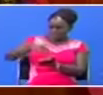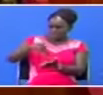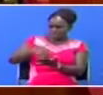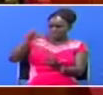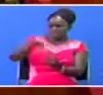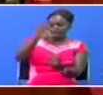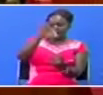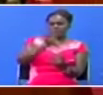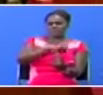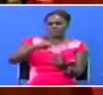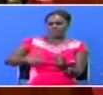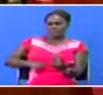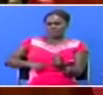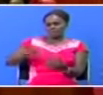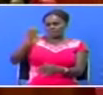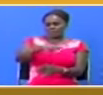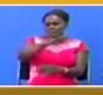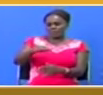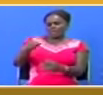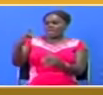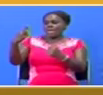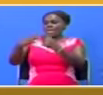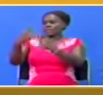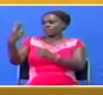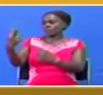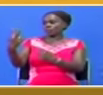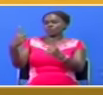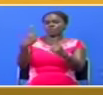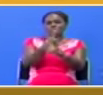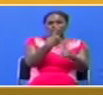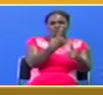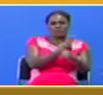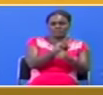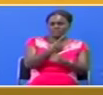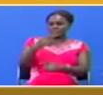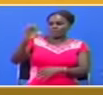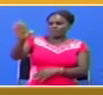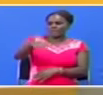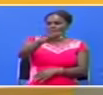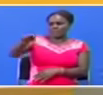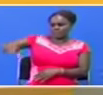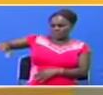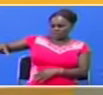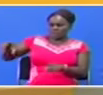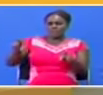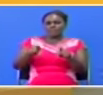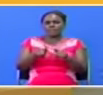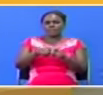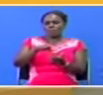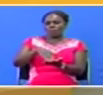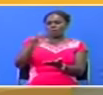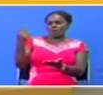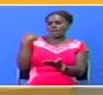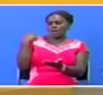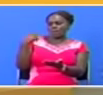senators. Away from Parliament, 82 women sit in various county assemblies countrywide. Despite the increase in the number